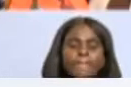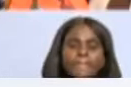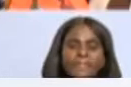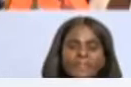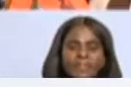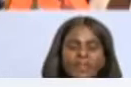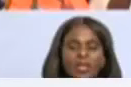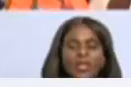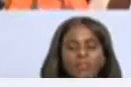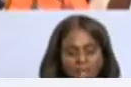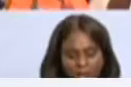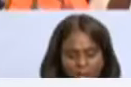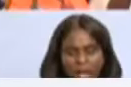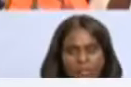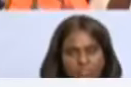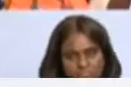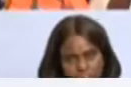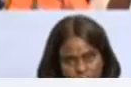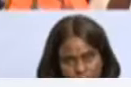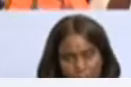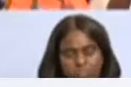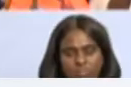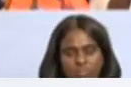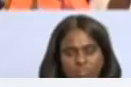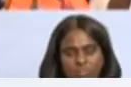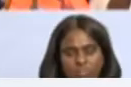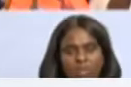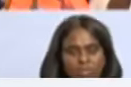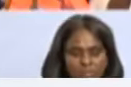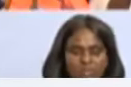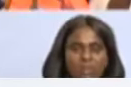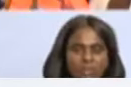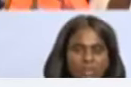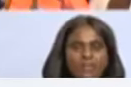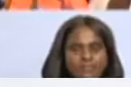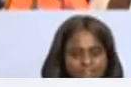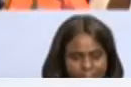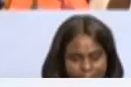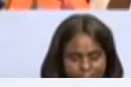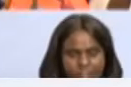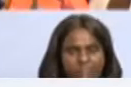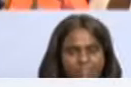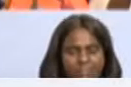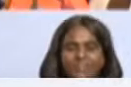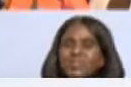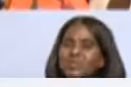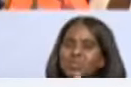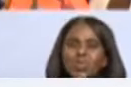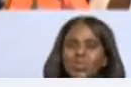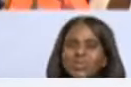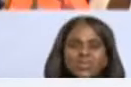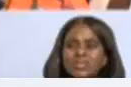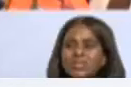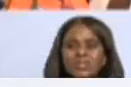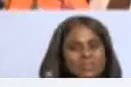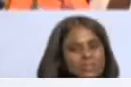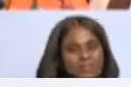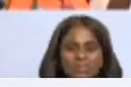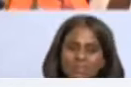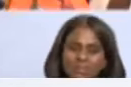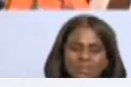let us move as a nation, not as pieces and bits, but as a